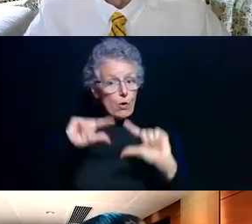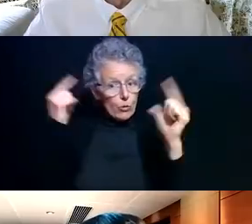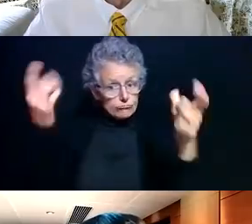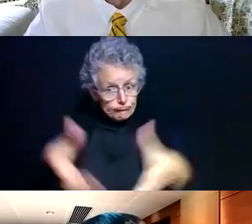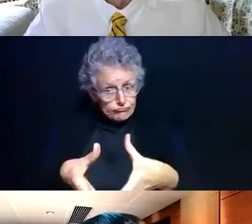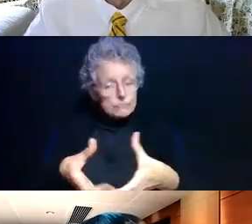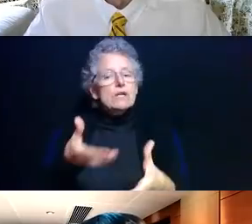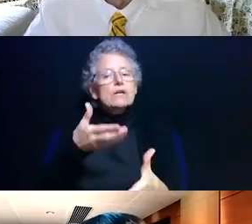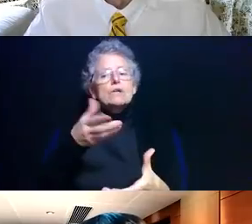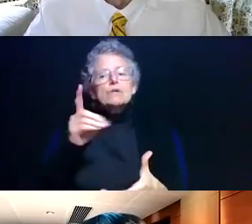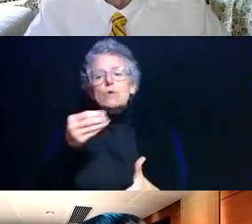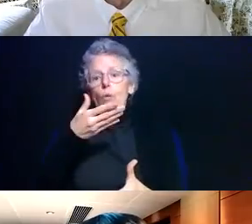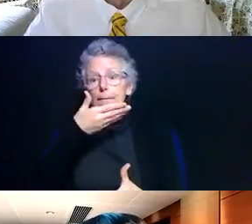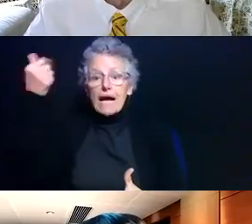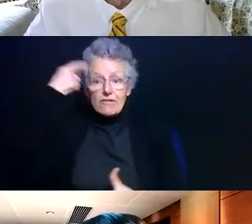serve. Thanks.